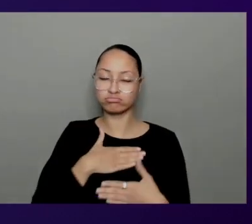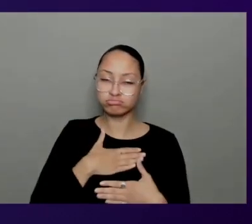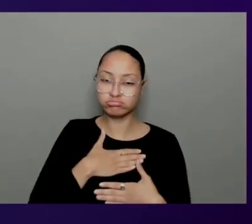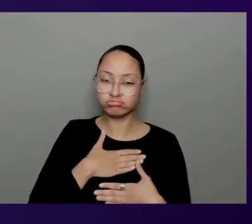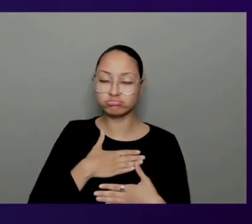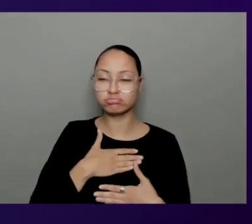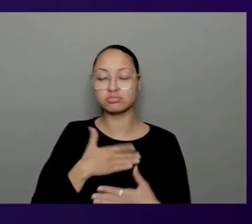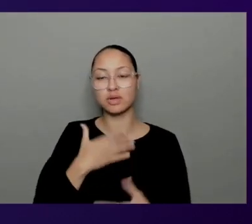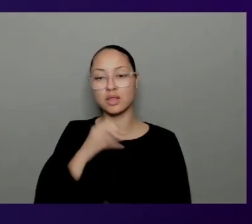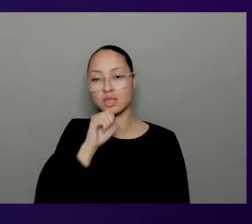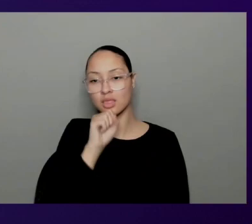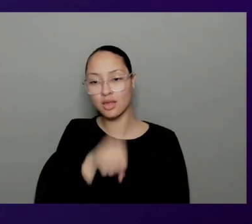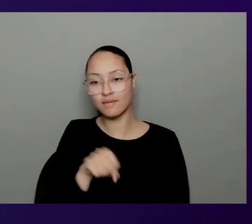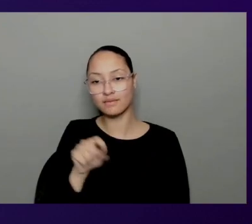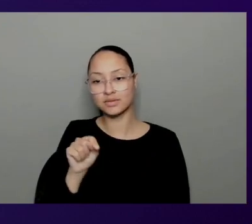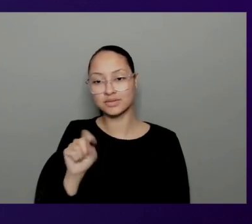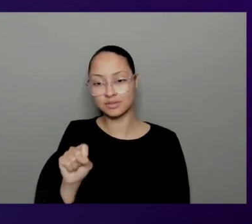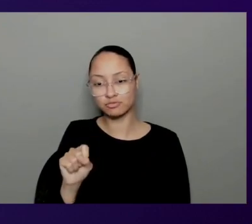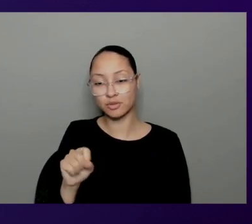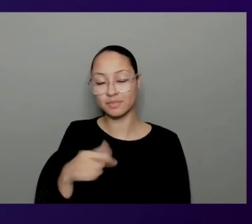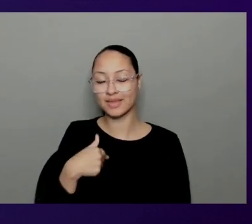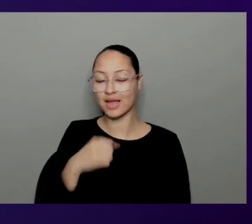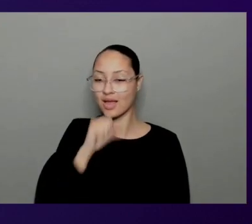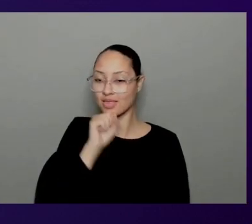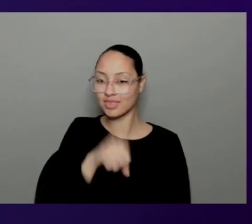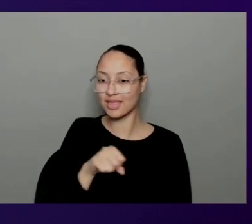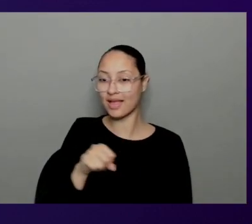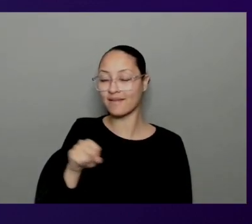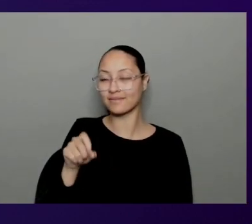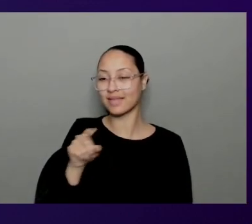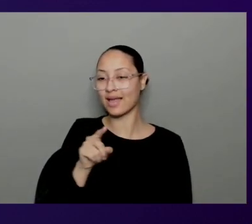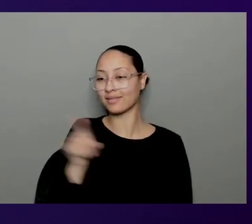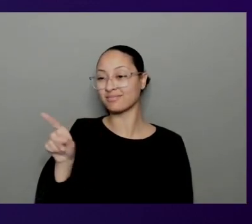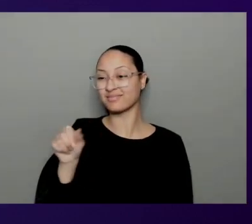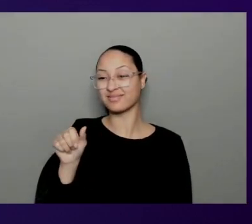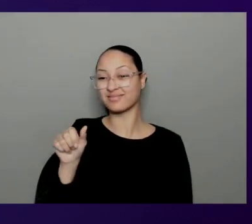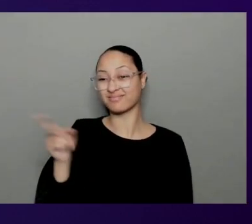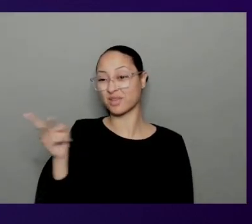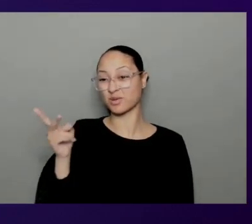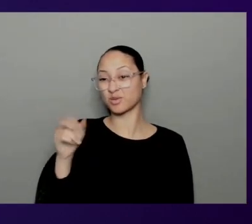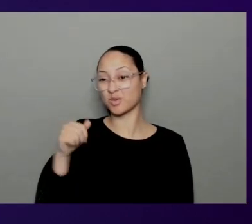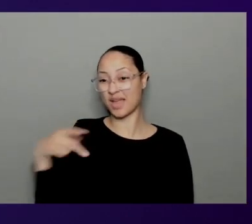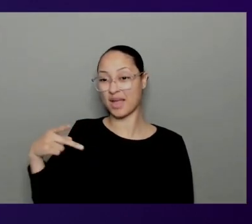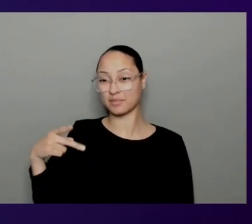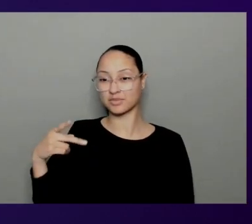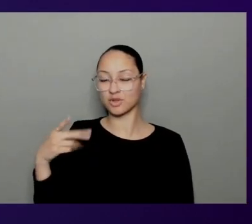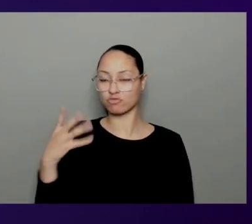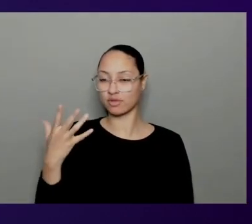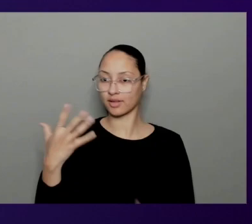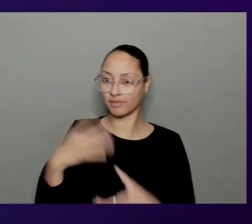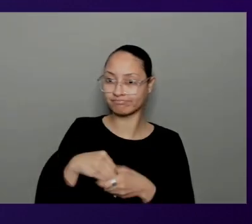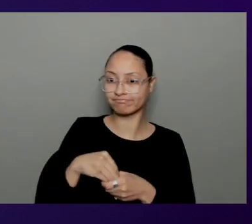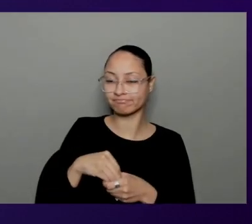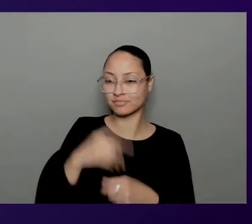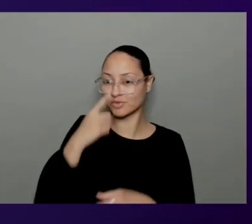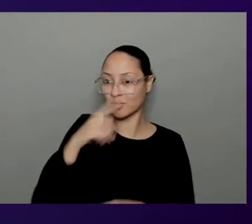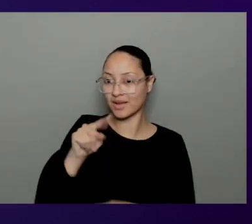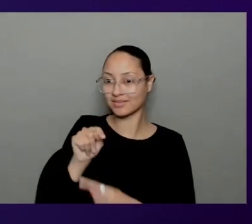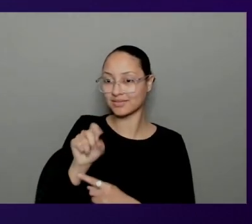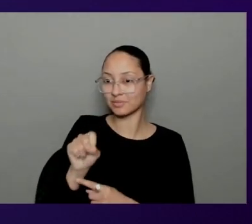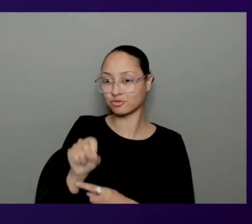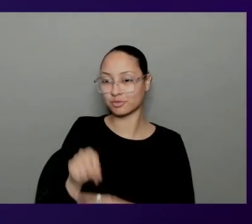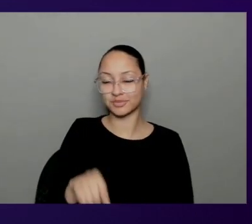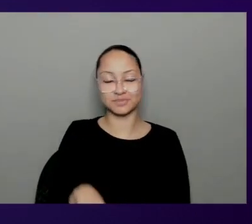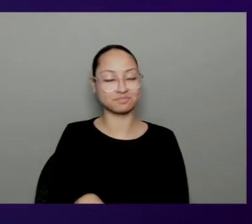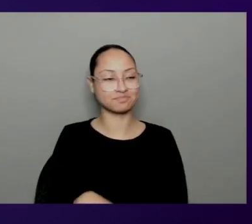conjunction with the AWS CDK, is really embracing that mentality. I love it too. I'm with you. I wanted to get you a TypeScript shirt. Right, that's